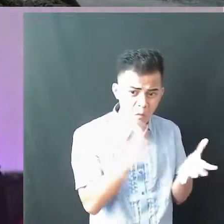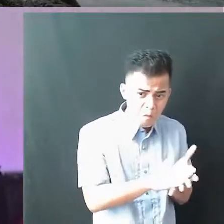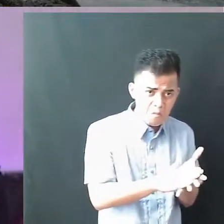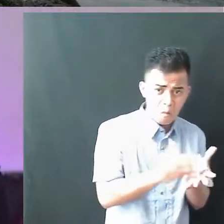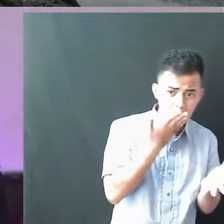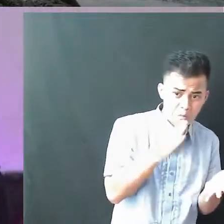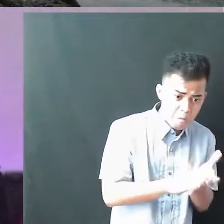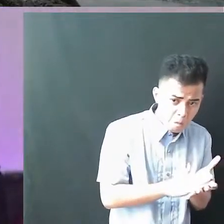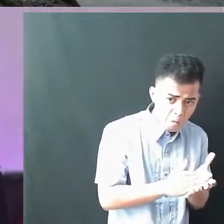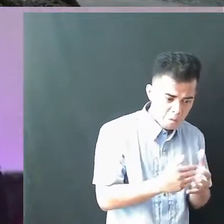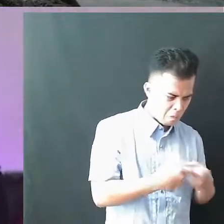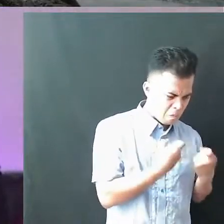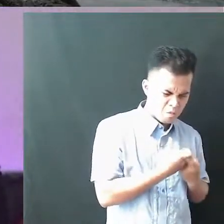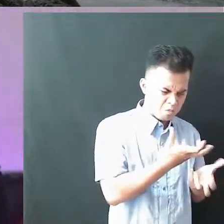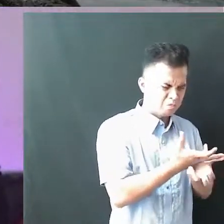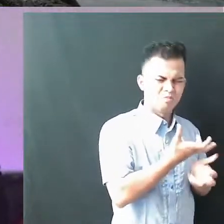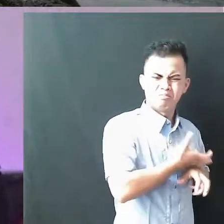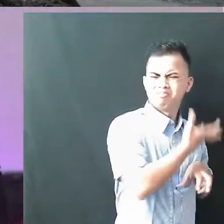ye shall live.